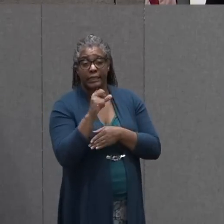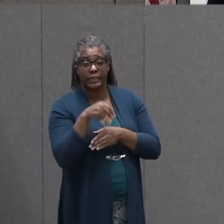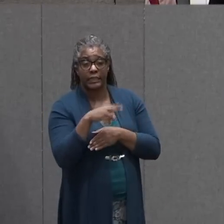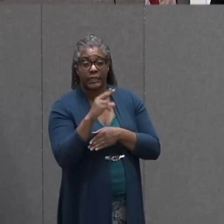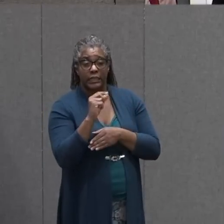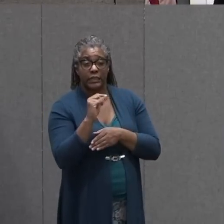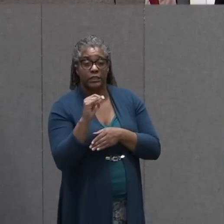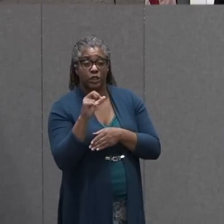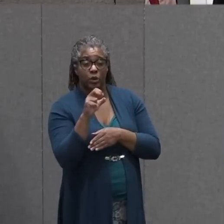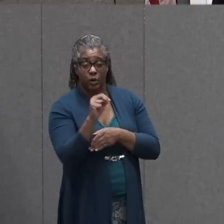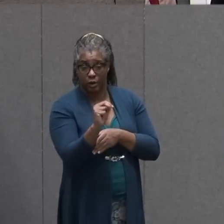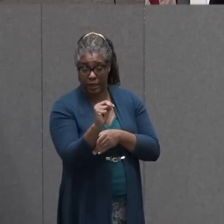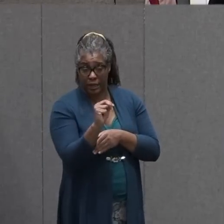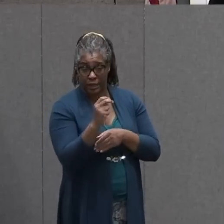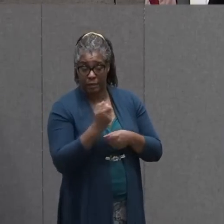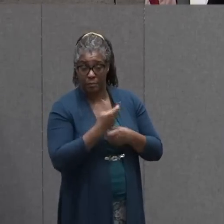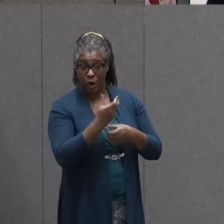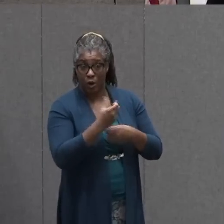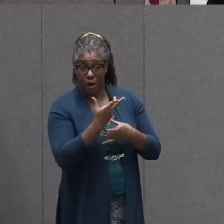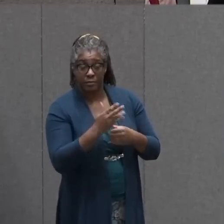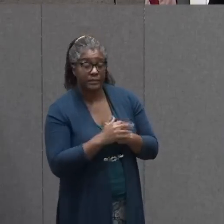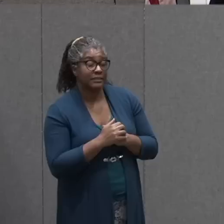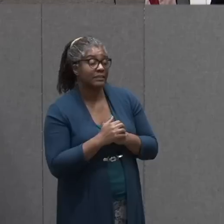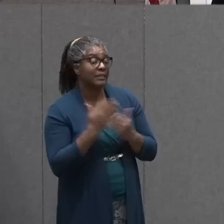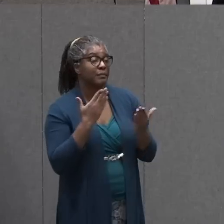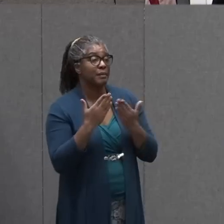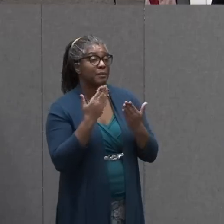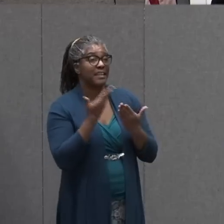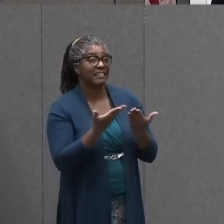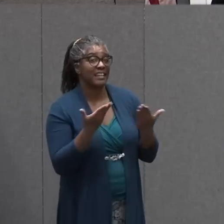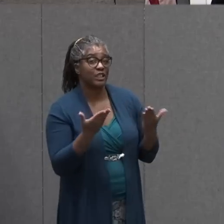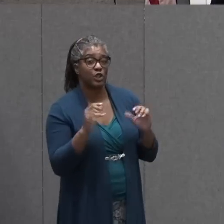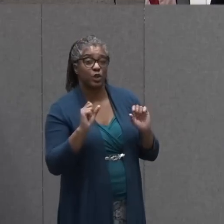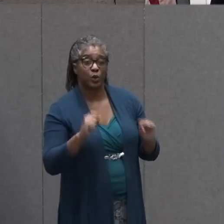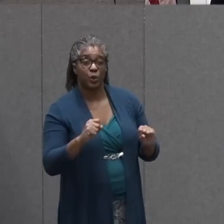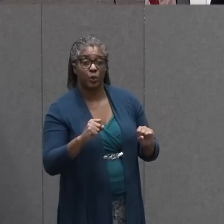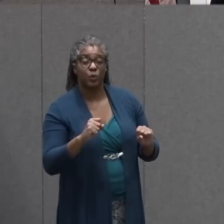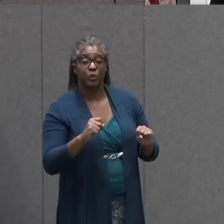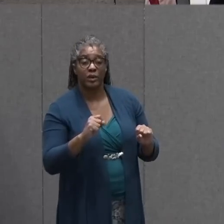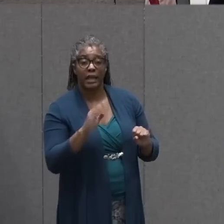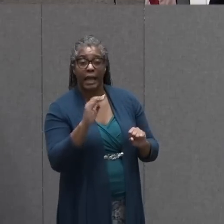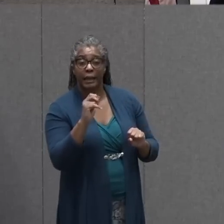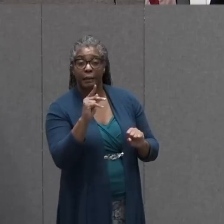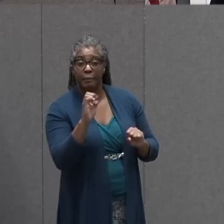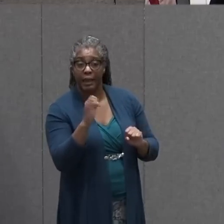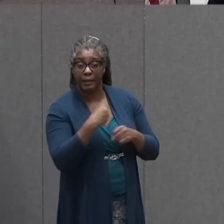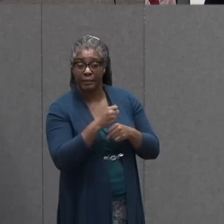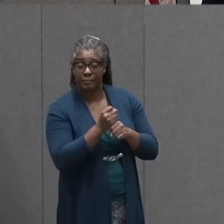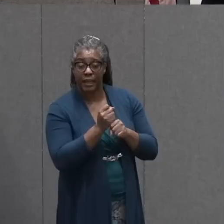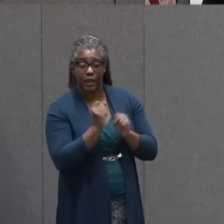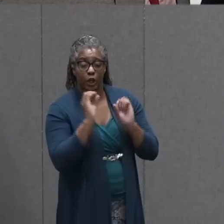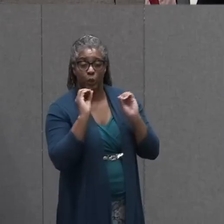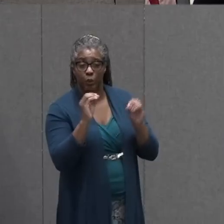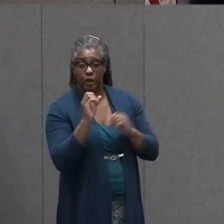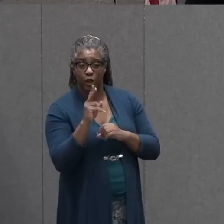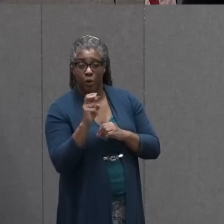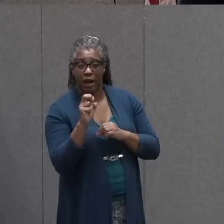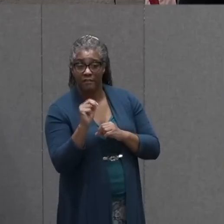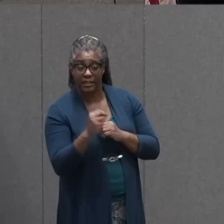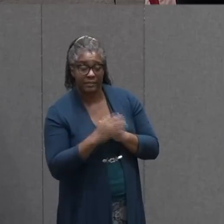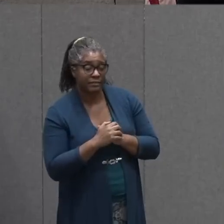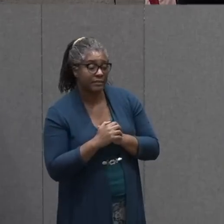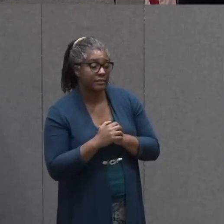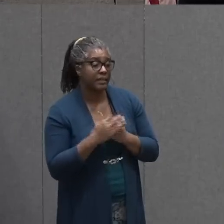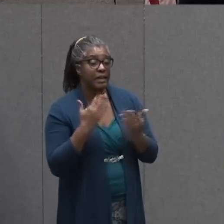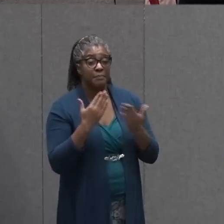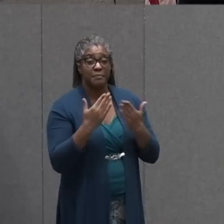other things to bake with no ovens. Right. Do a one-pager when you come up with that. So